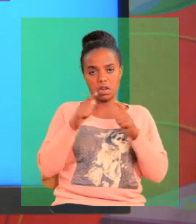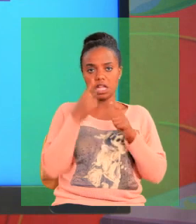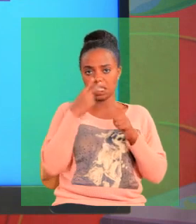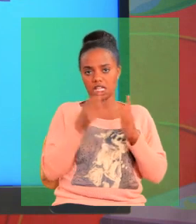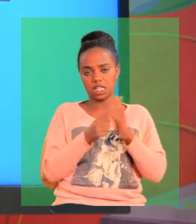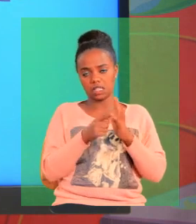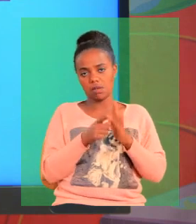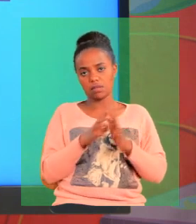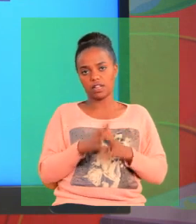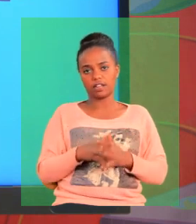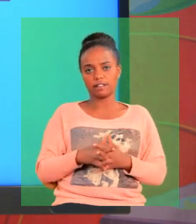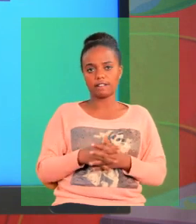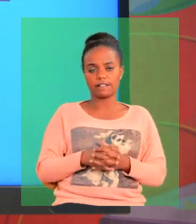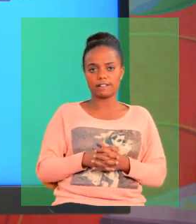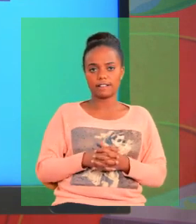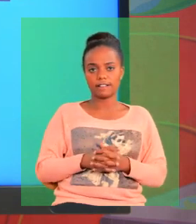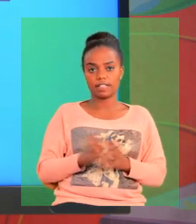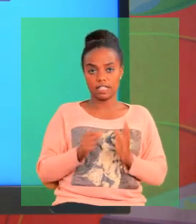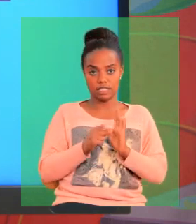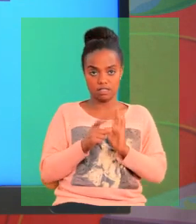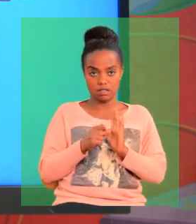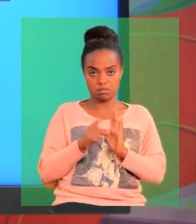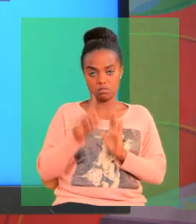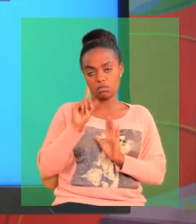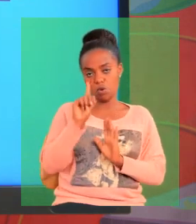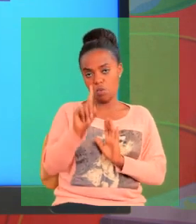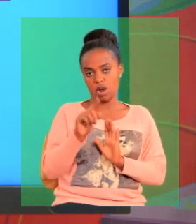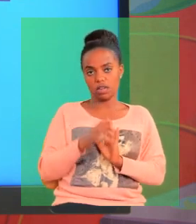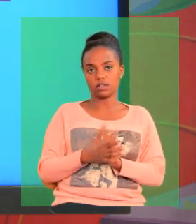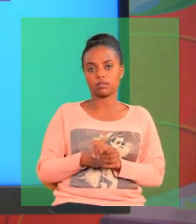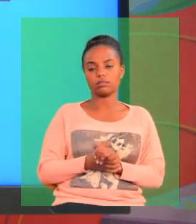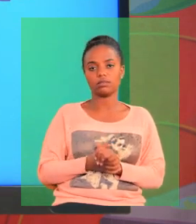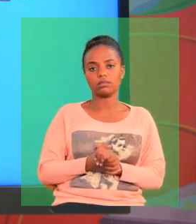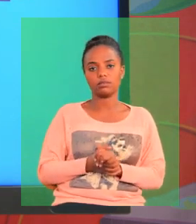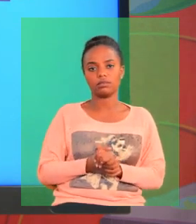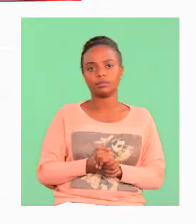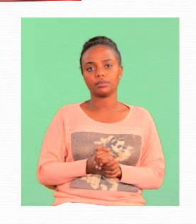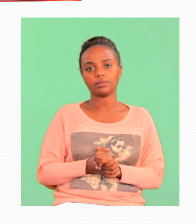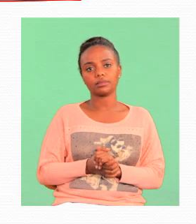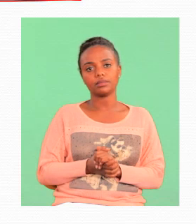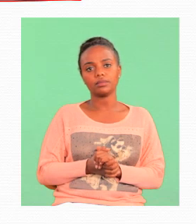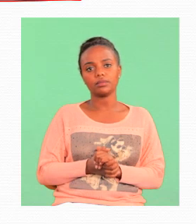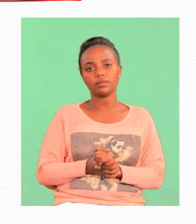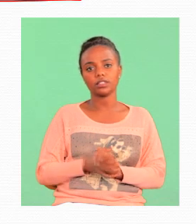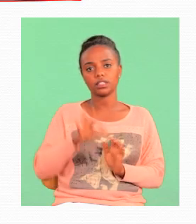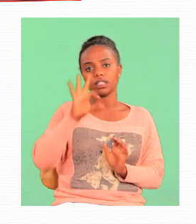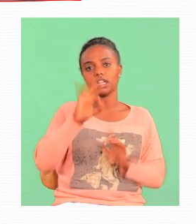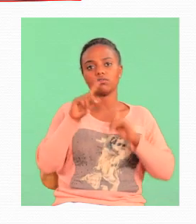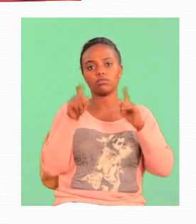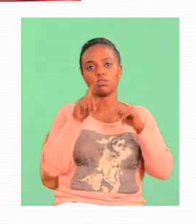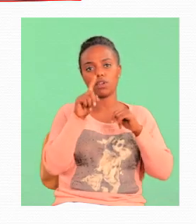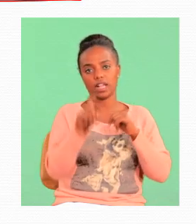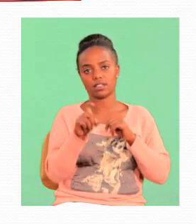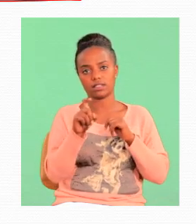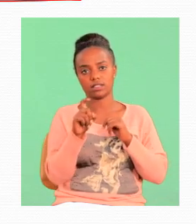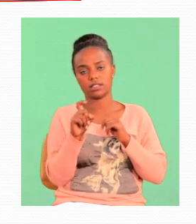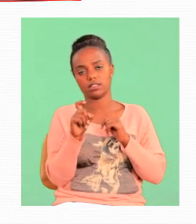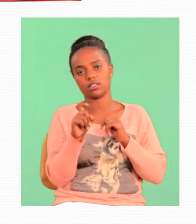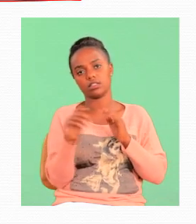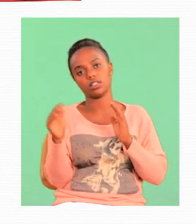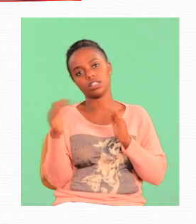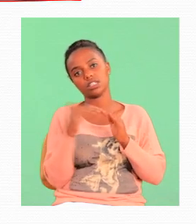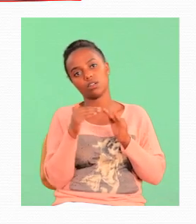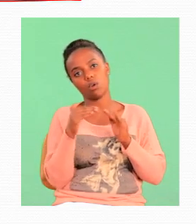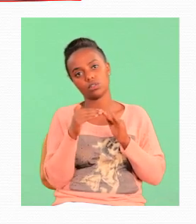this. Example 1. Take this one. F of x is